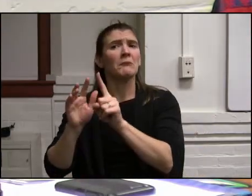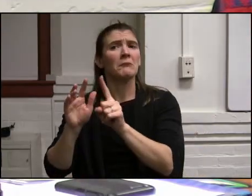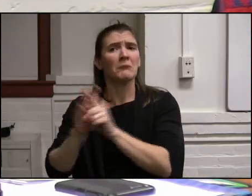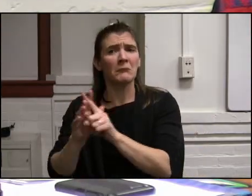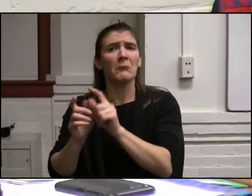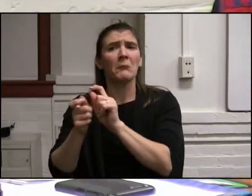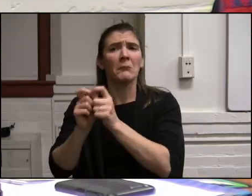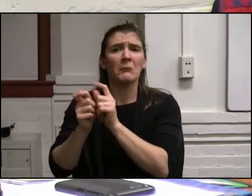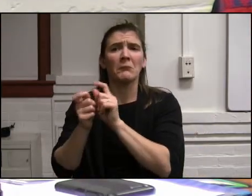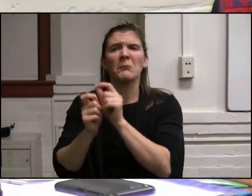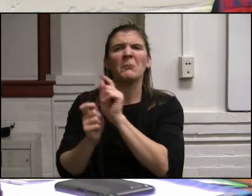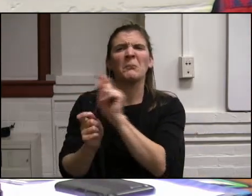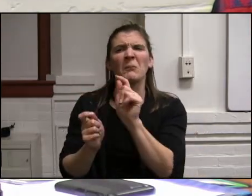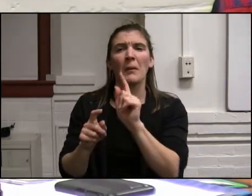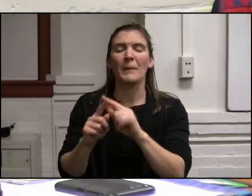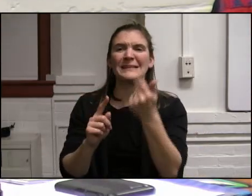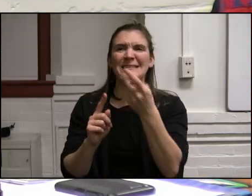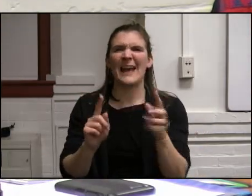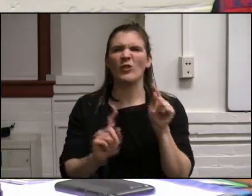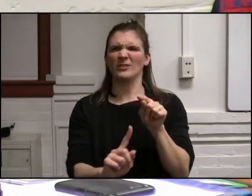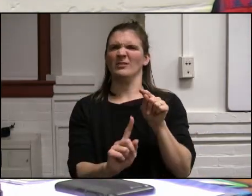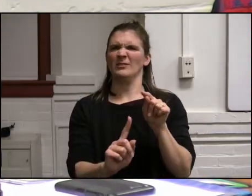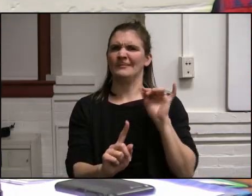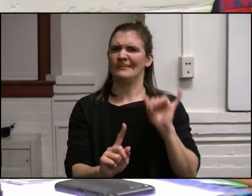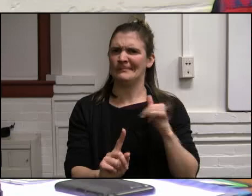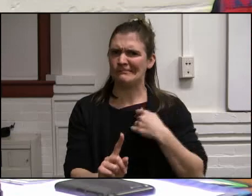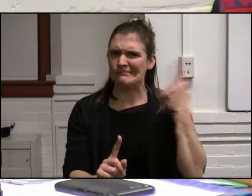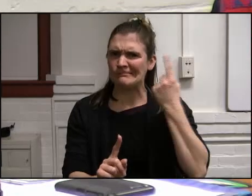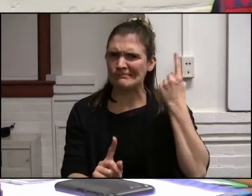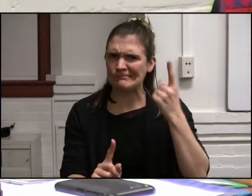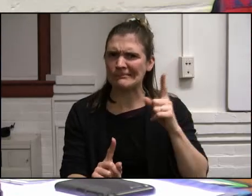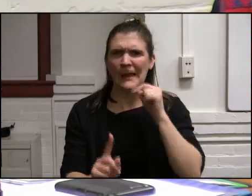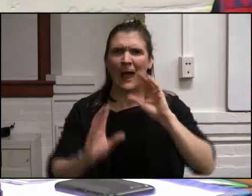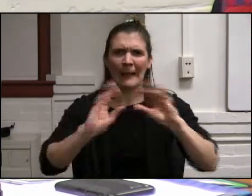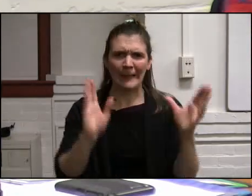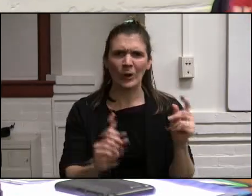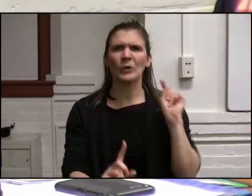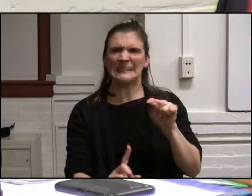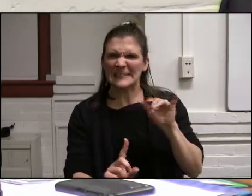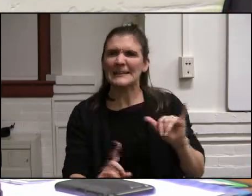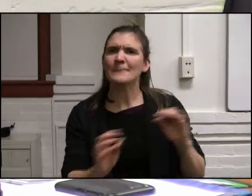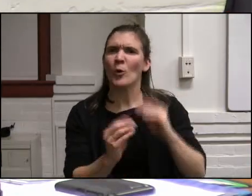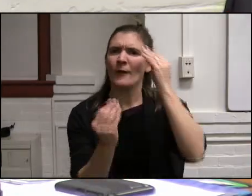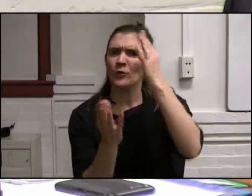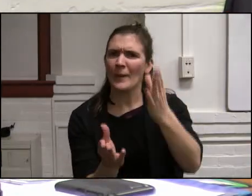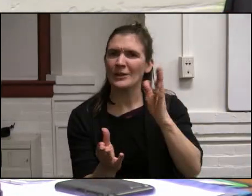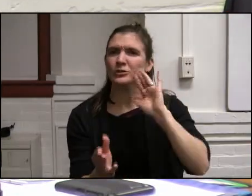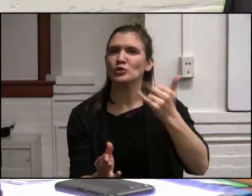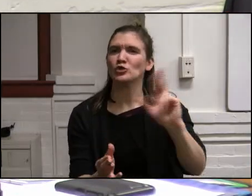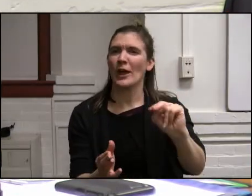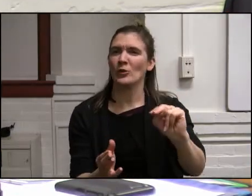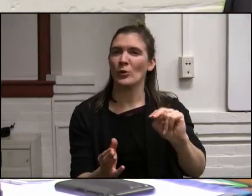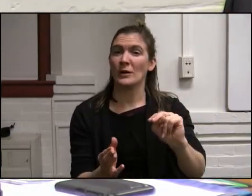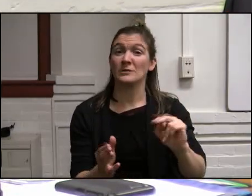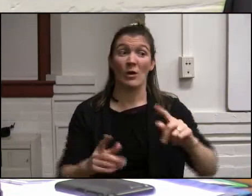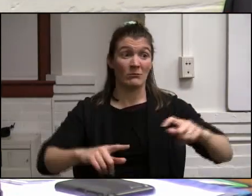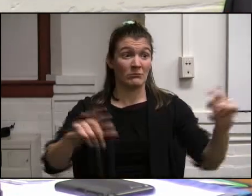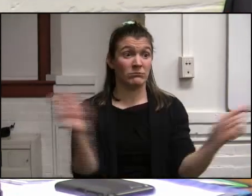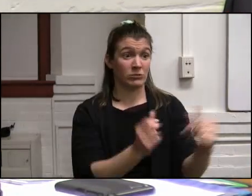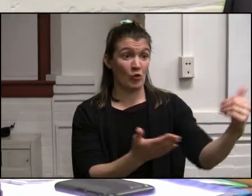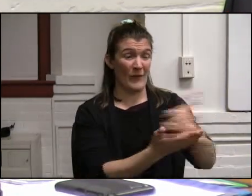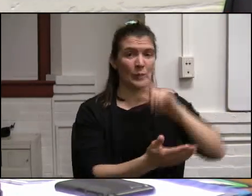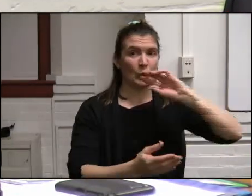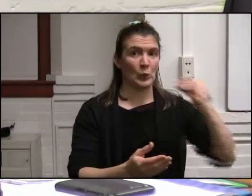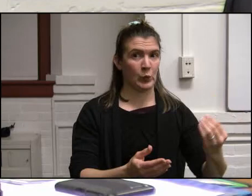few changes, but identified quite a number of issues that you still wish to address further in January. So there were no changes made to revenues.